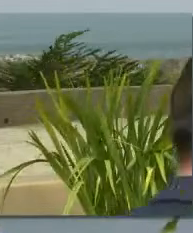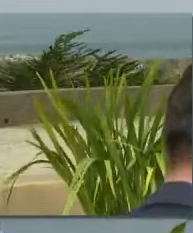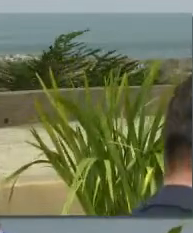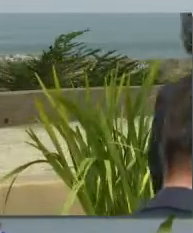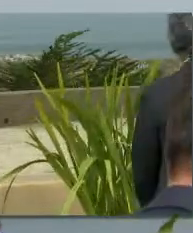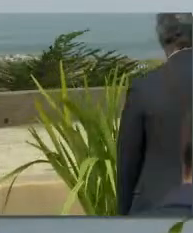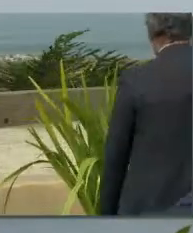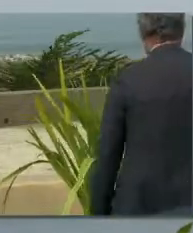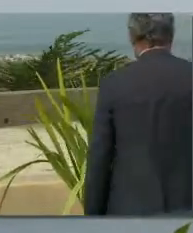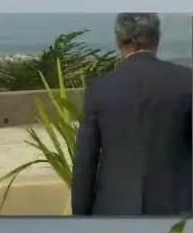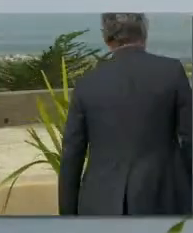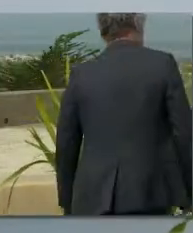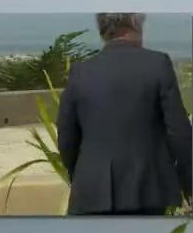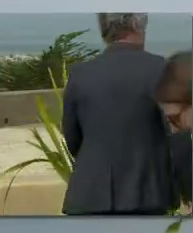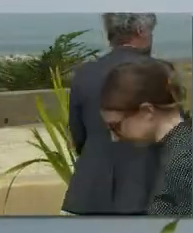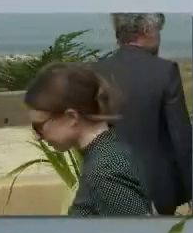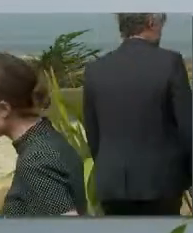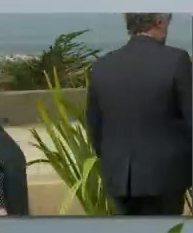gala. party. That's a real gala.